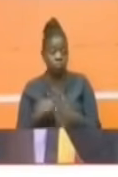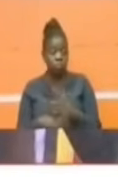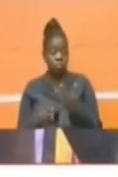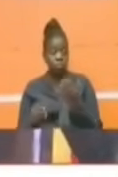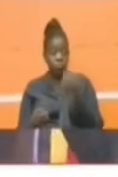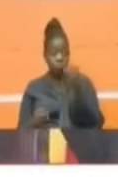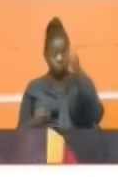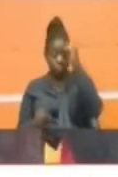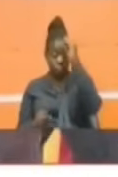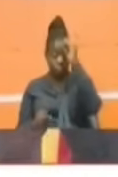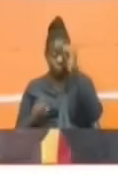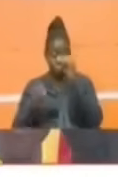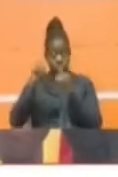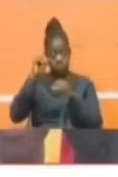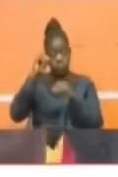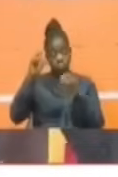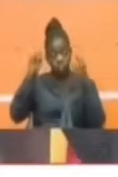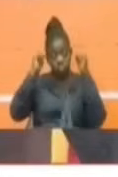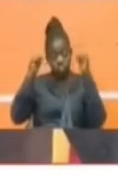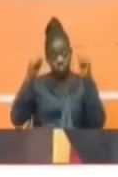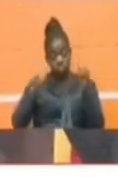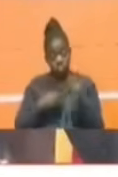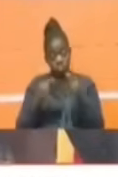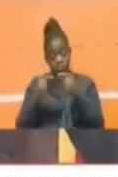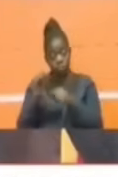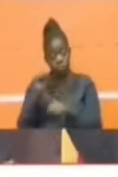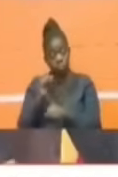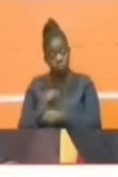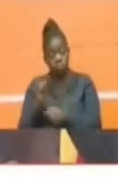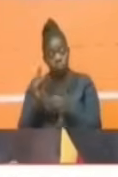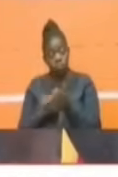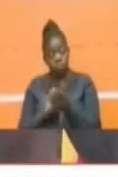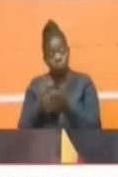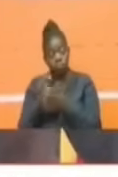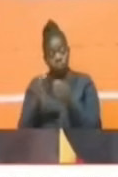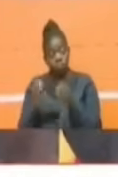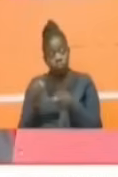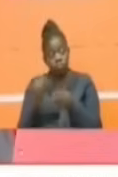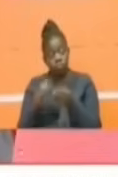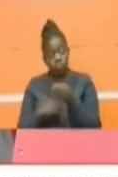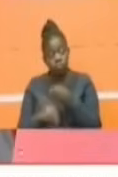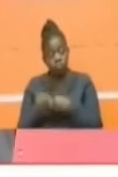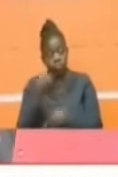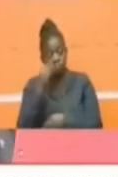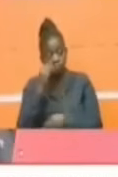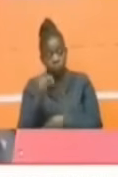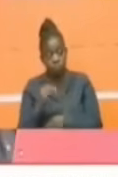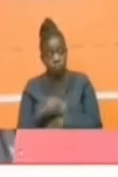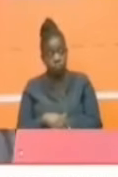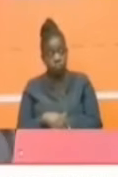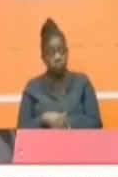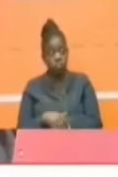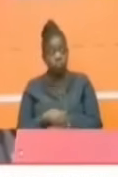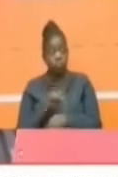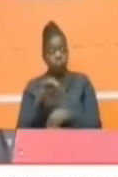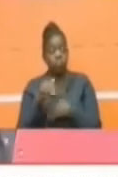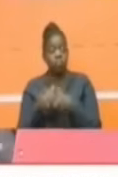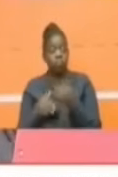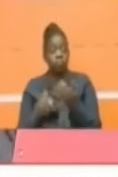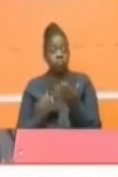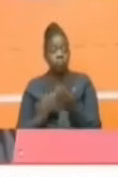the initiative of the president, I've managed to start working and earn something I can now buy some clothes. I met sure that I